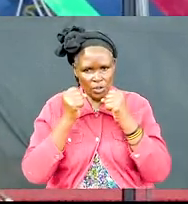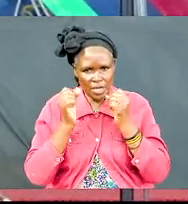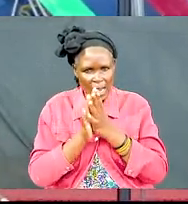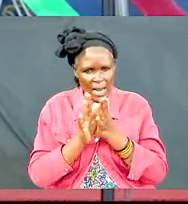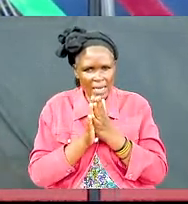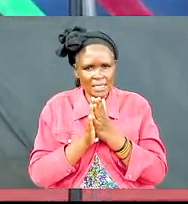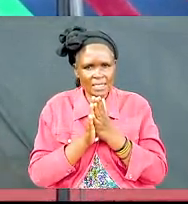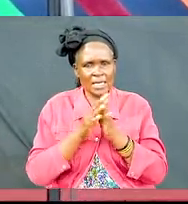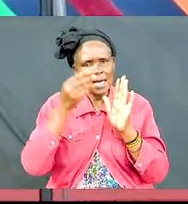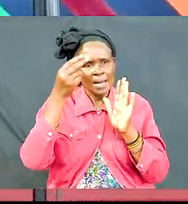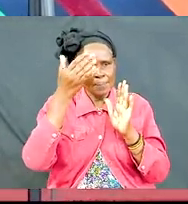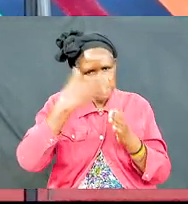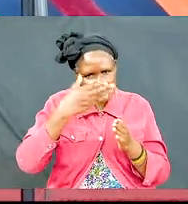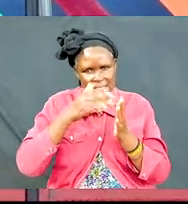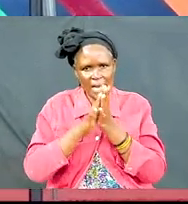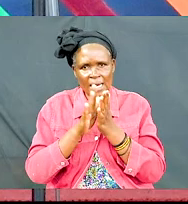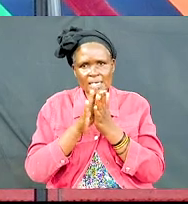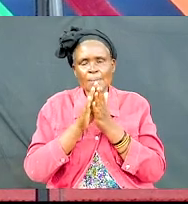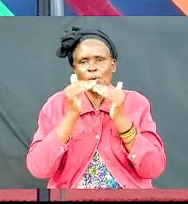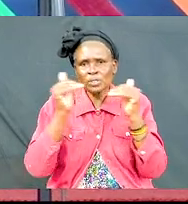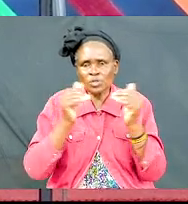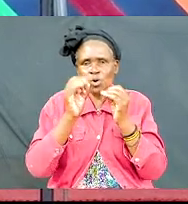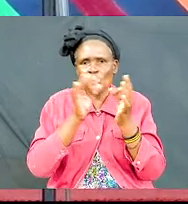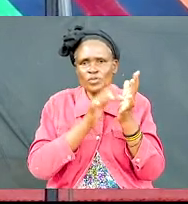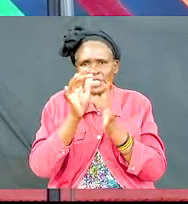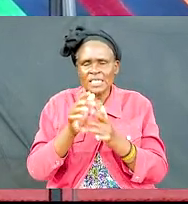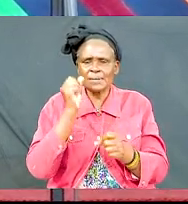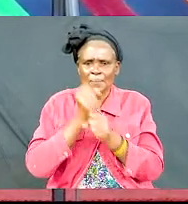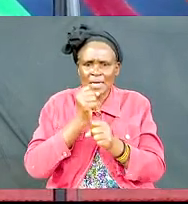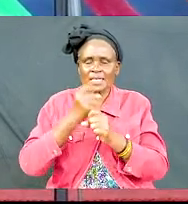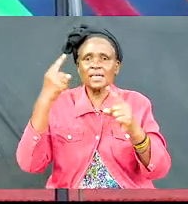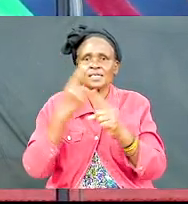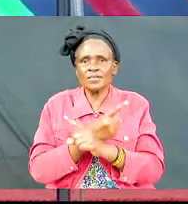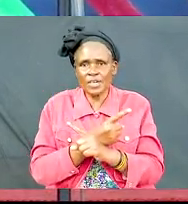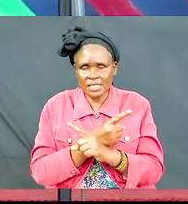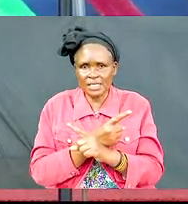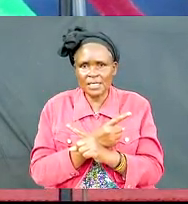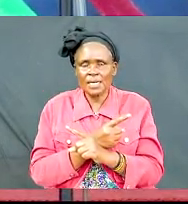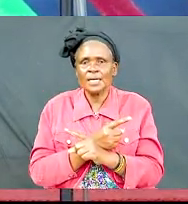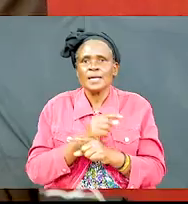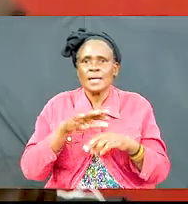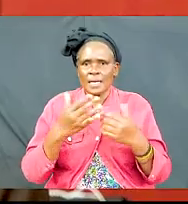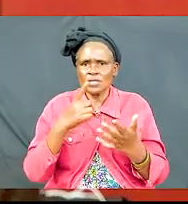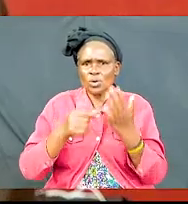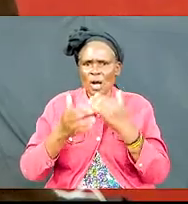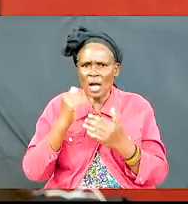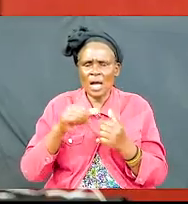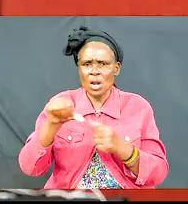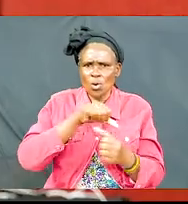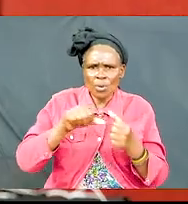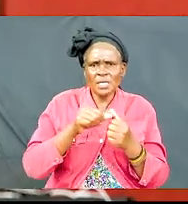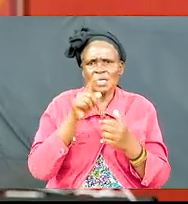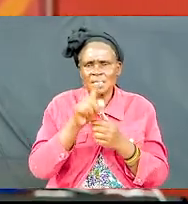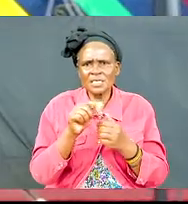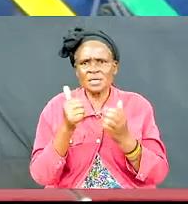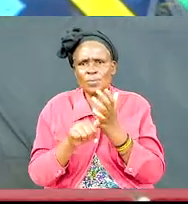and the proximity of Jesus makes a difference. These were the disciples that were gloomy. These